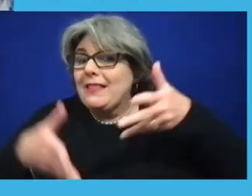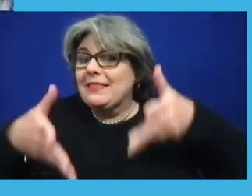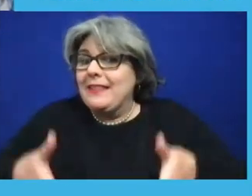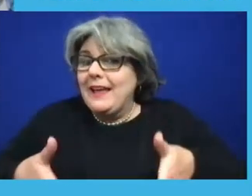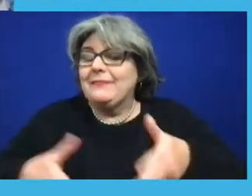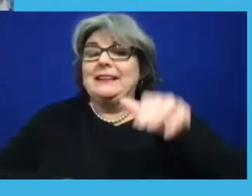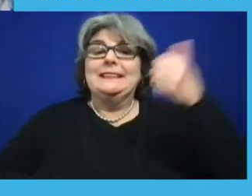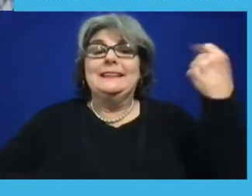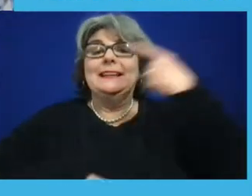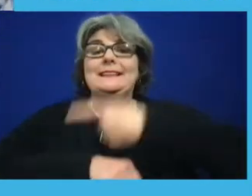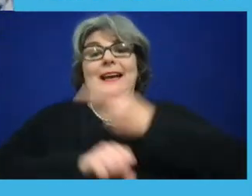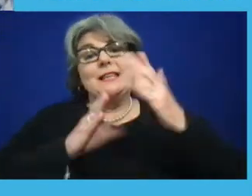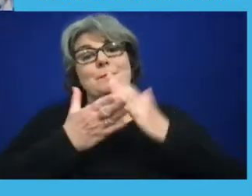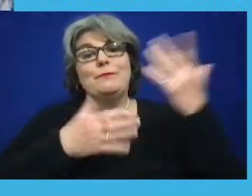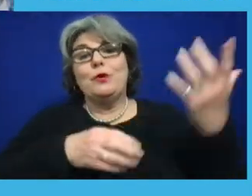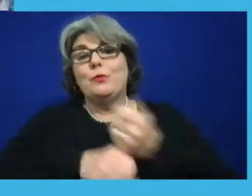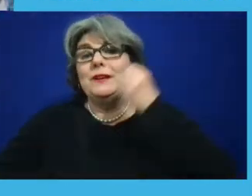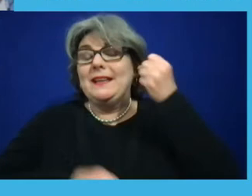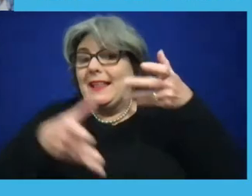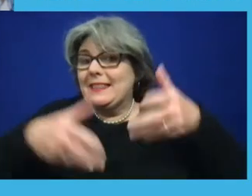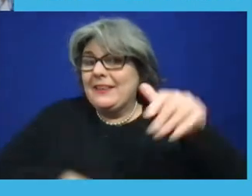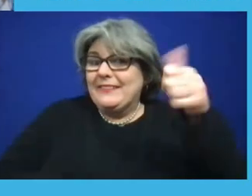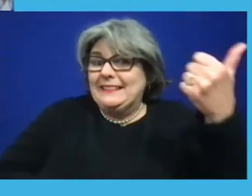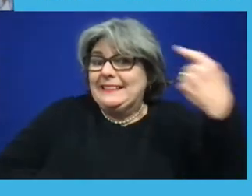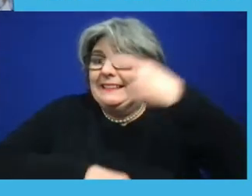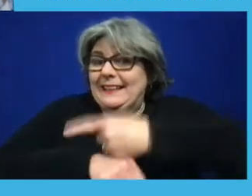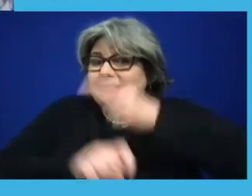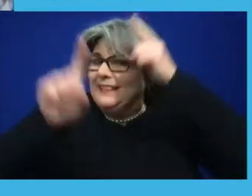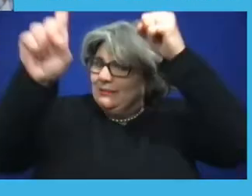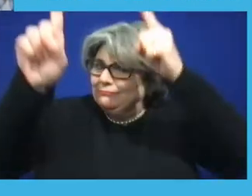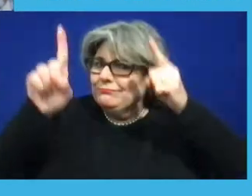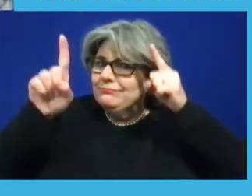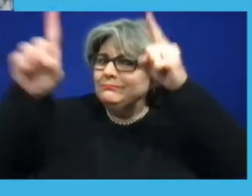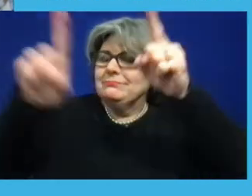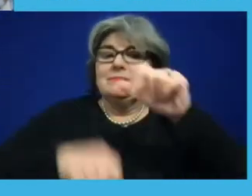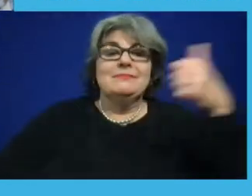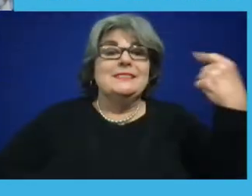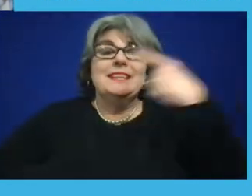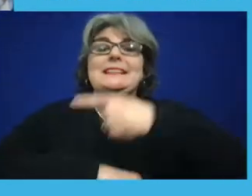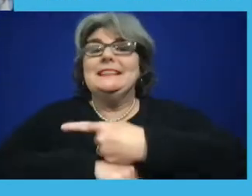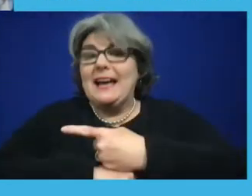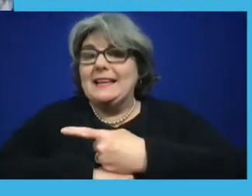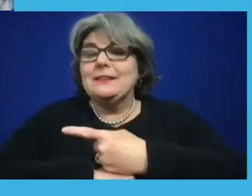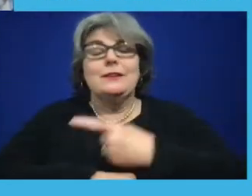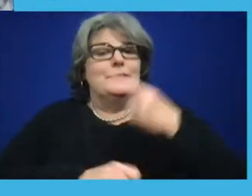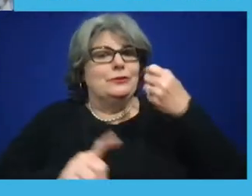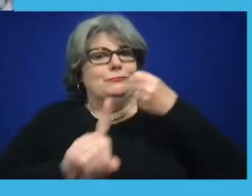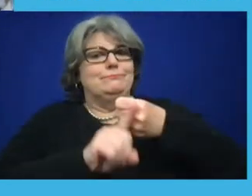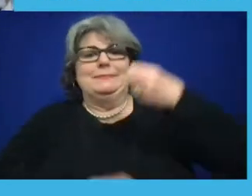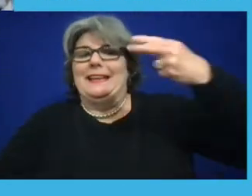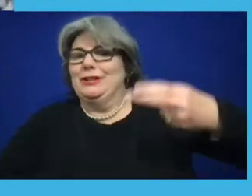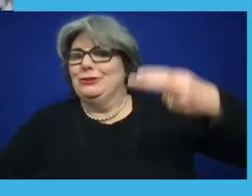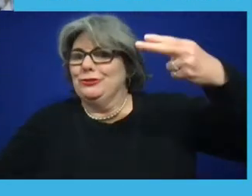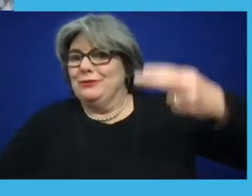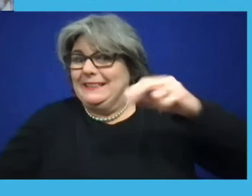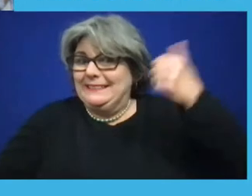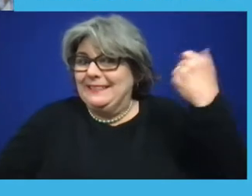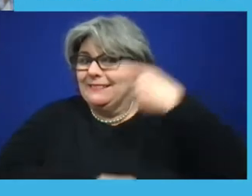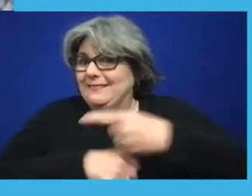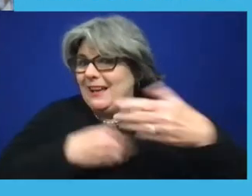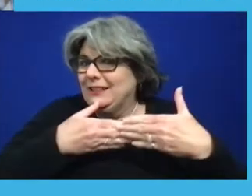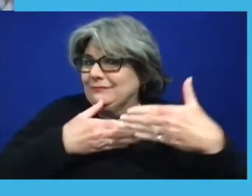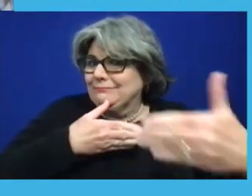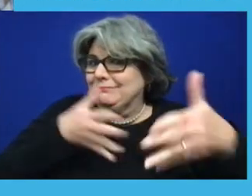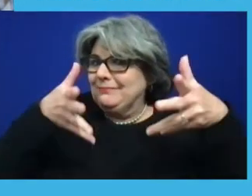Okay, Georgia, starting tomorrow, we've got 10 days to victory, 10 days to destiny,